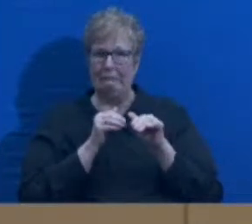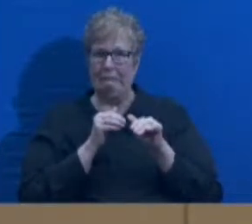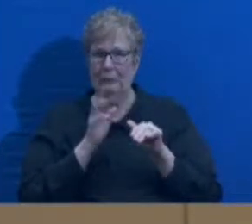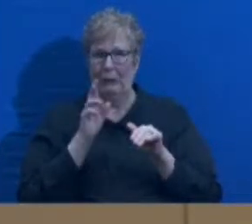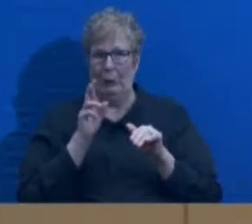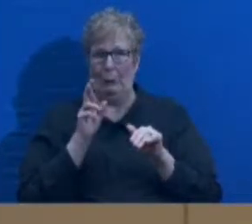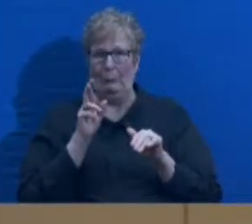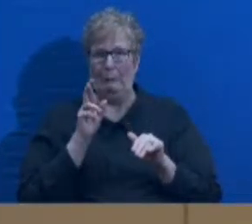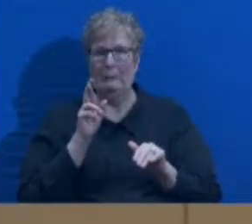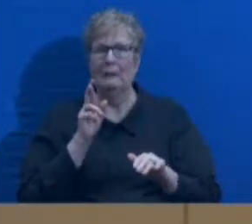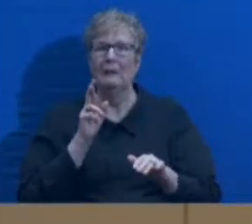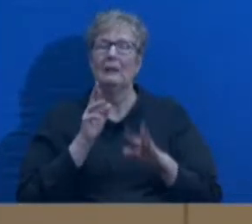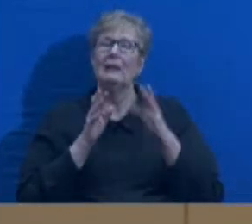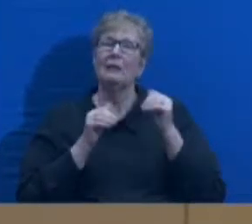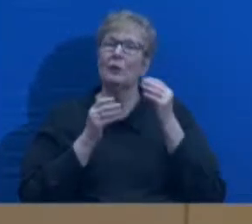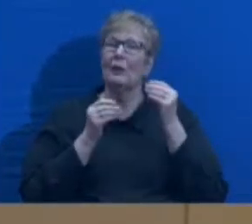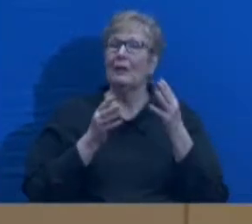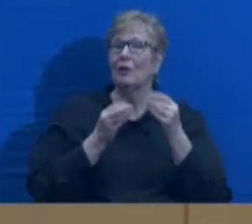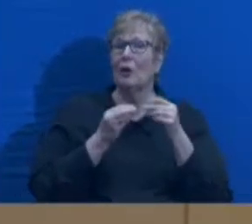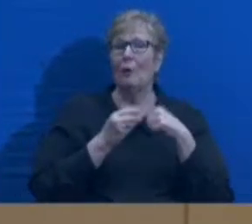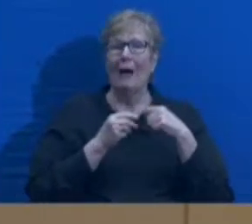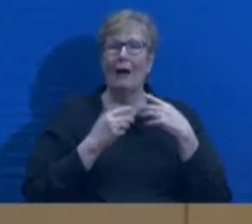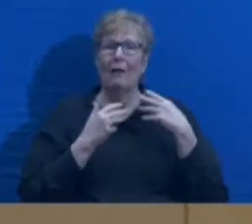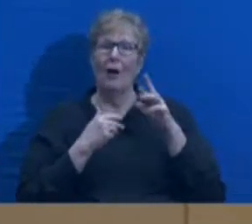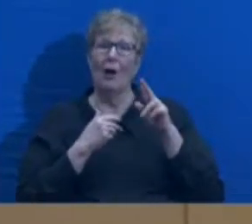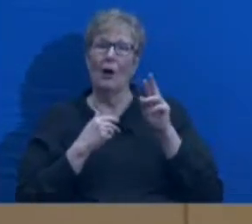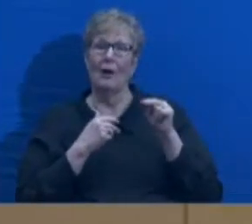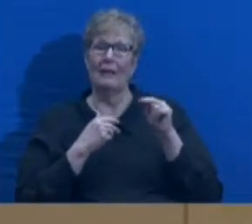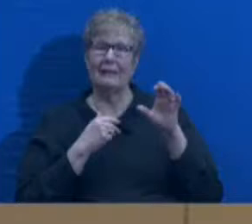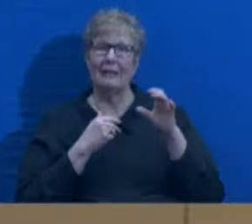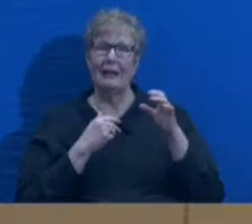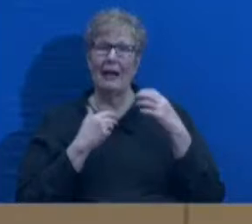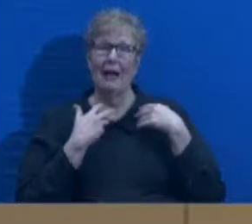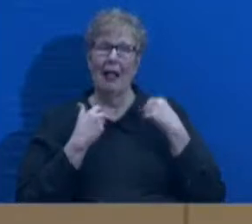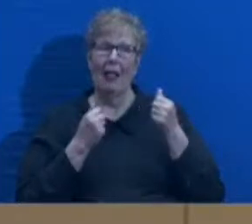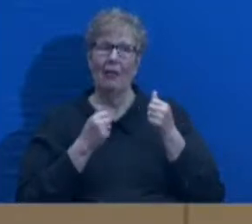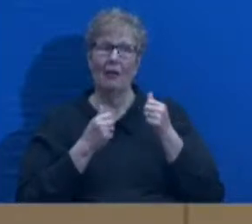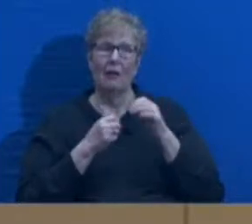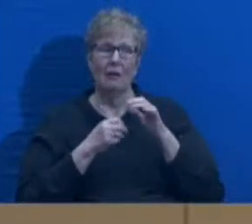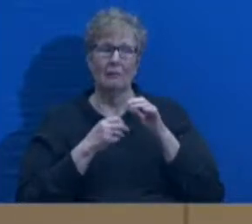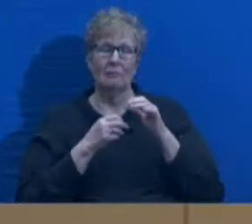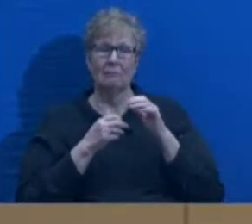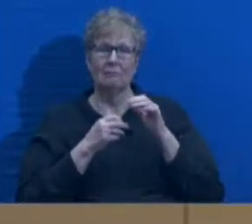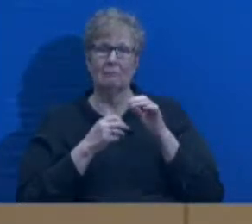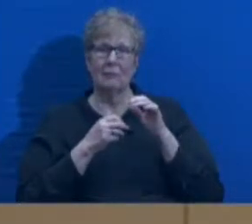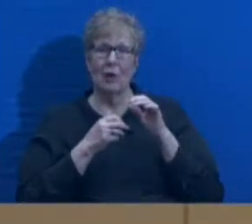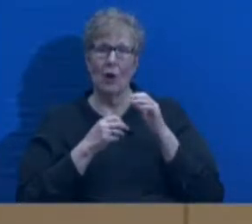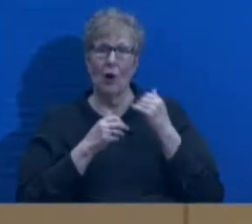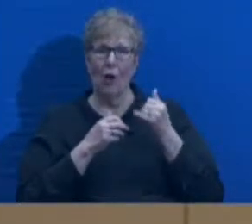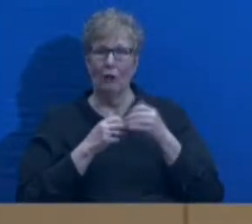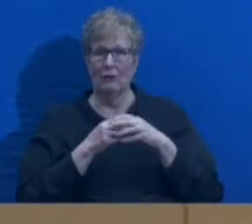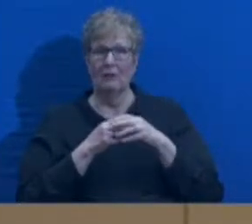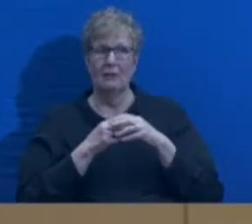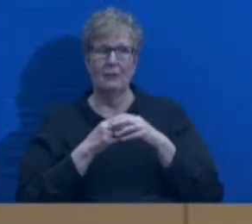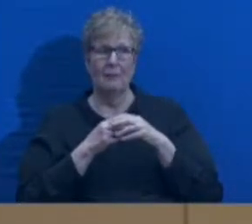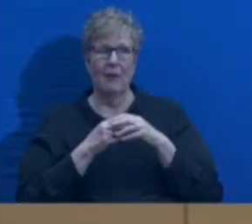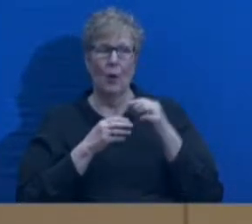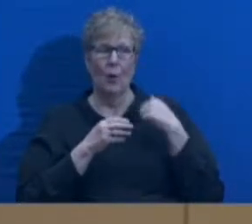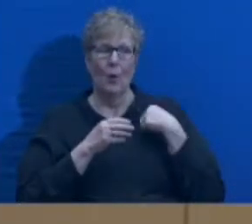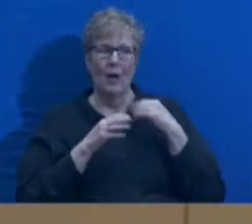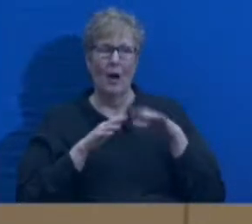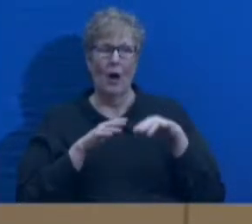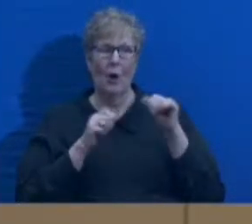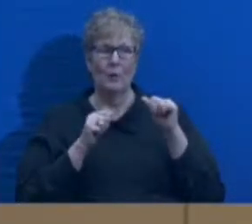To give you sort of an update on the RNC health protocols, we are hosting